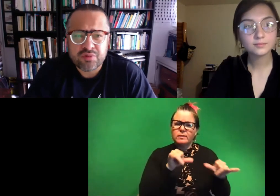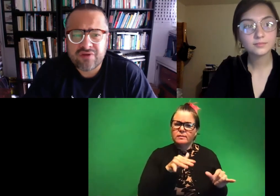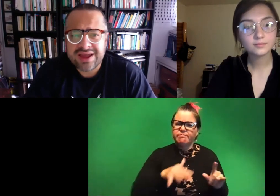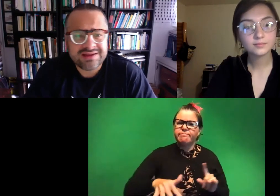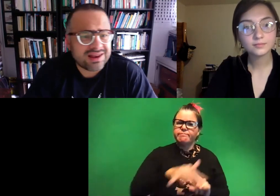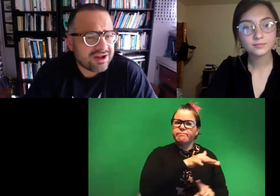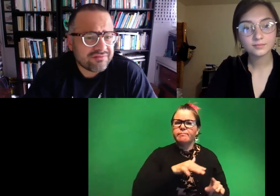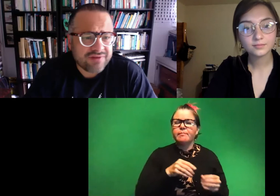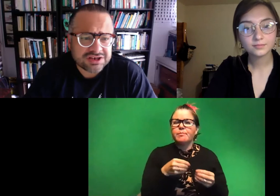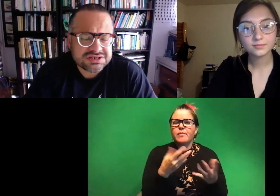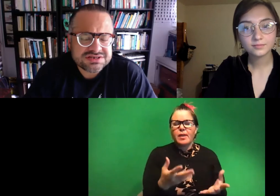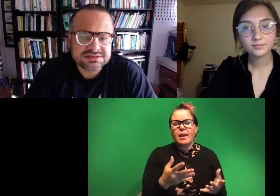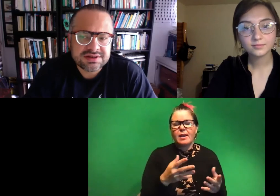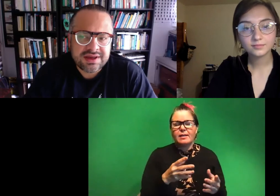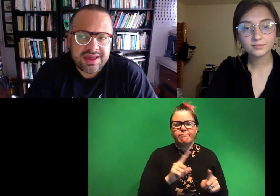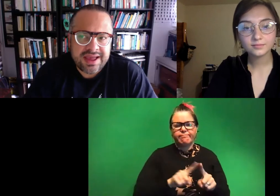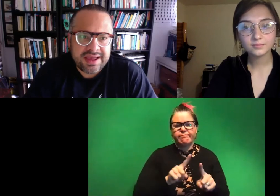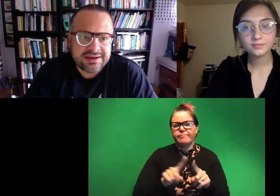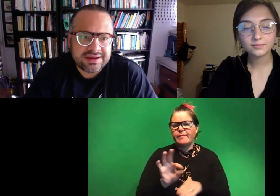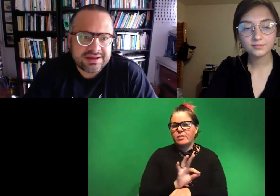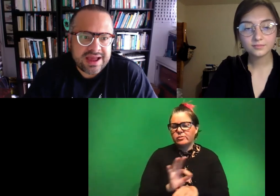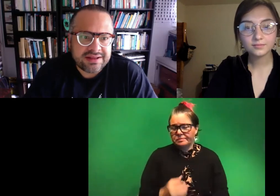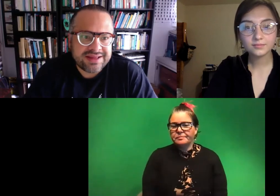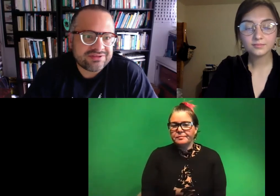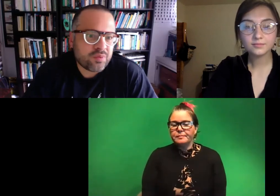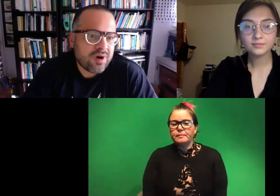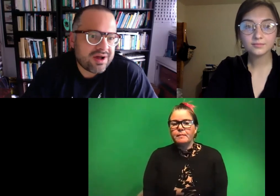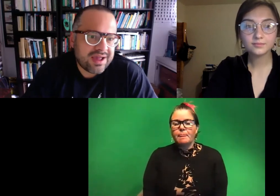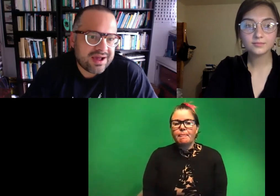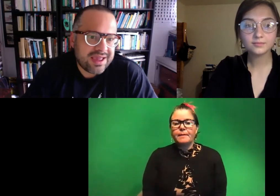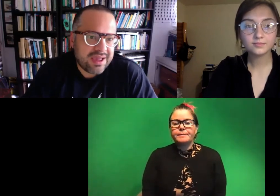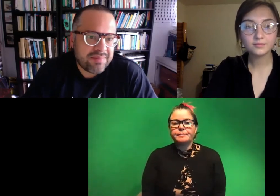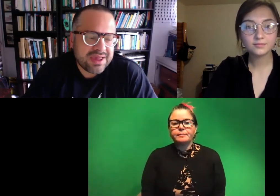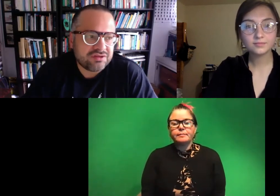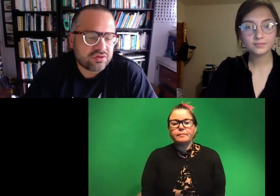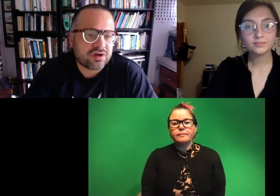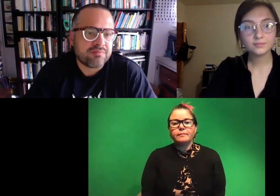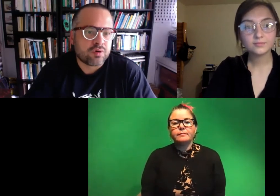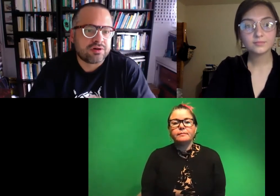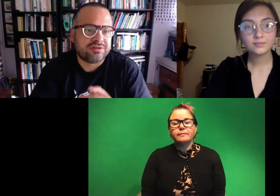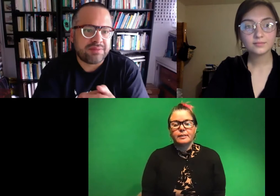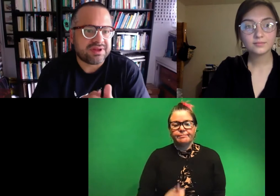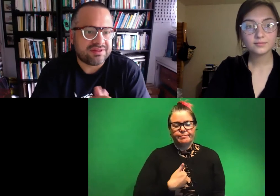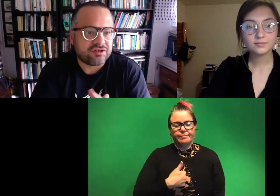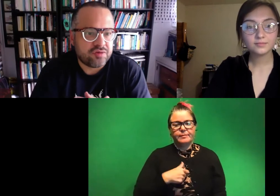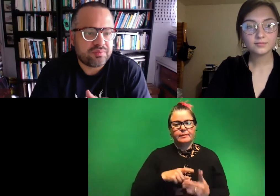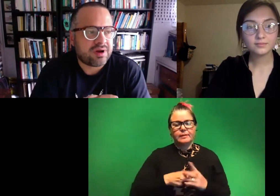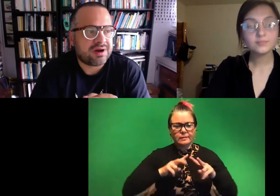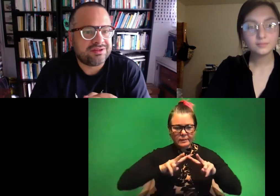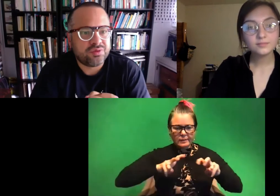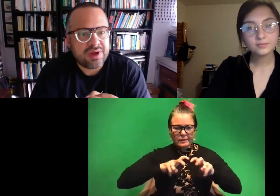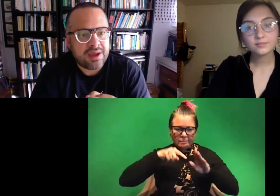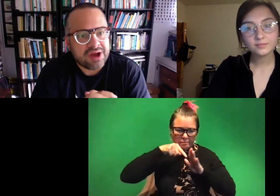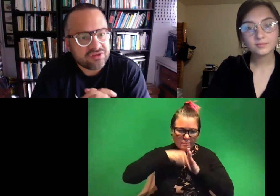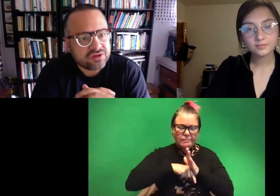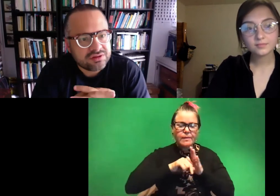They provide a lot of functions, and that's why I begin to study more deeply this group. I